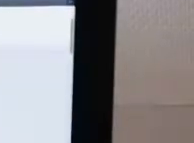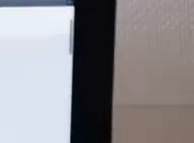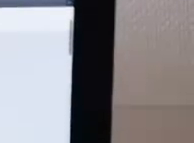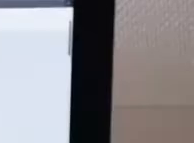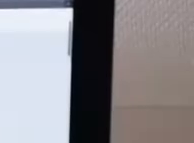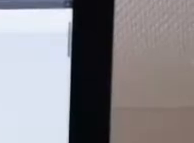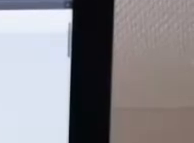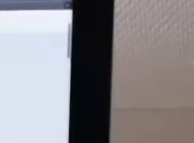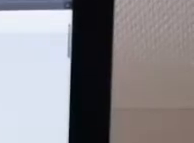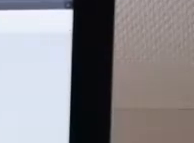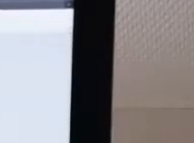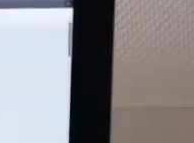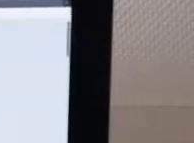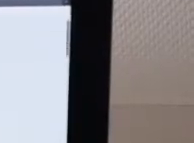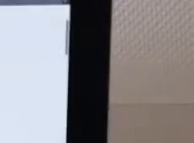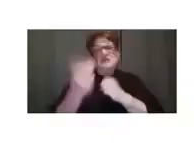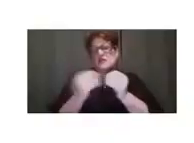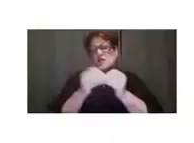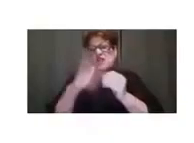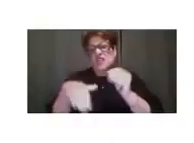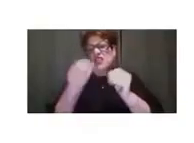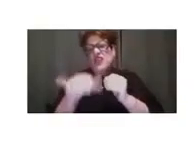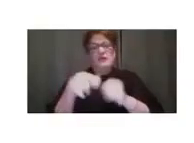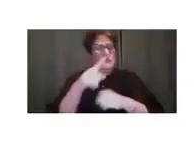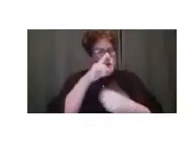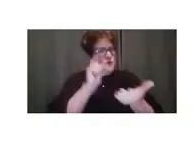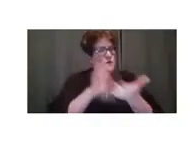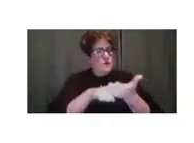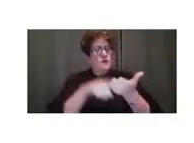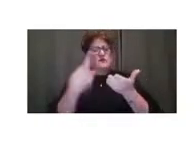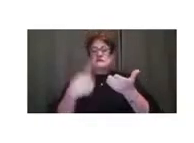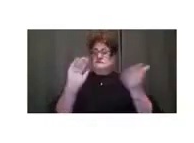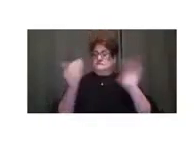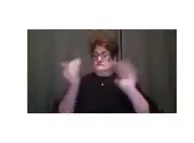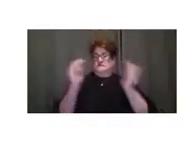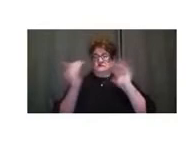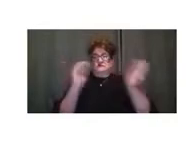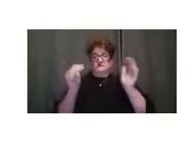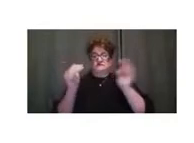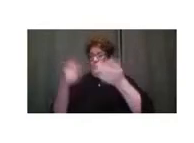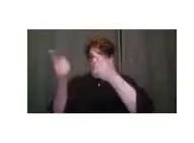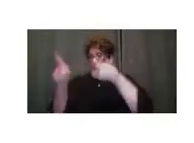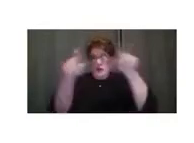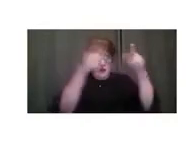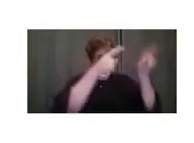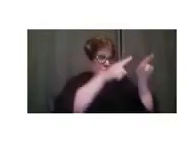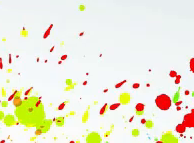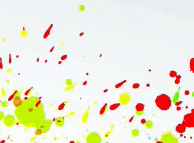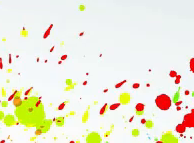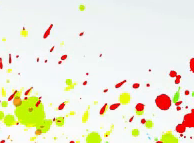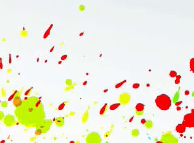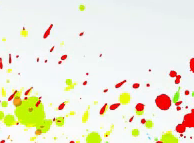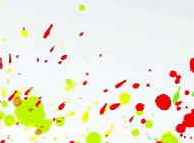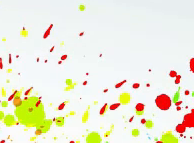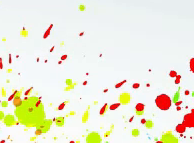more. The most important thing to recognize between what is happening in our conscious and unconscious minds is that they don't